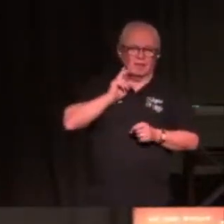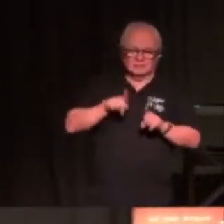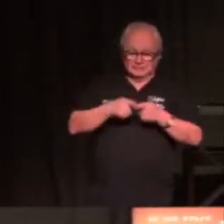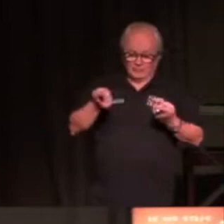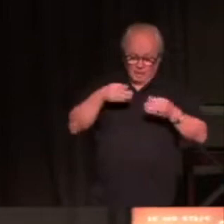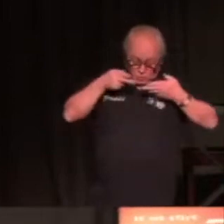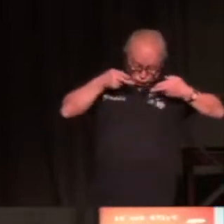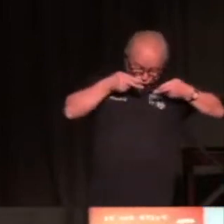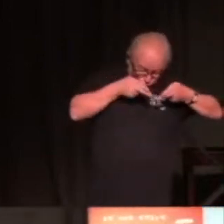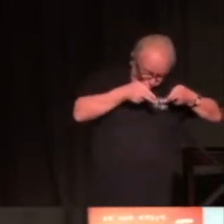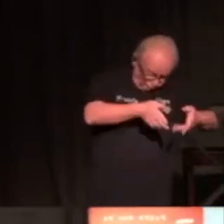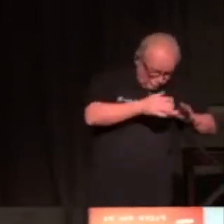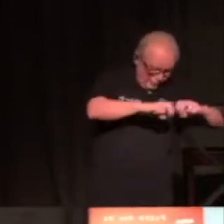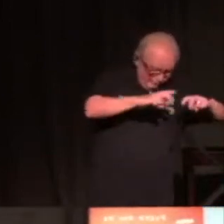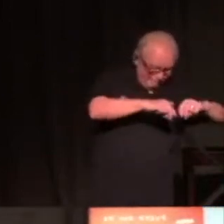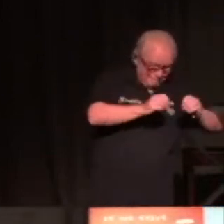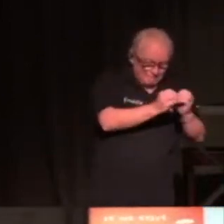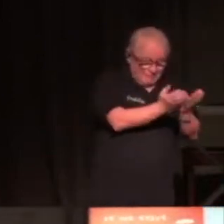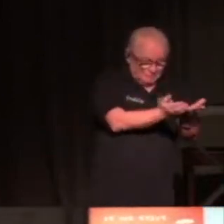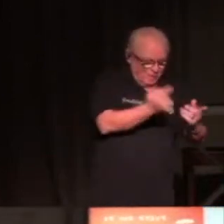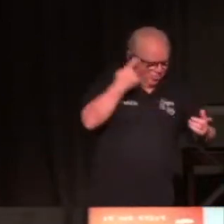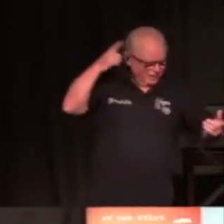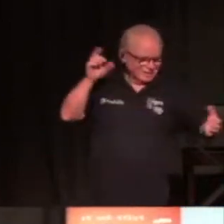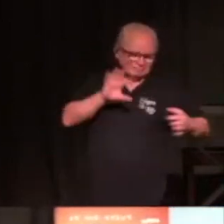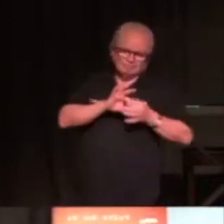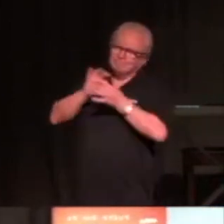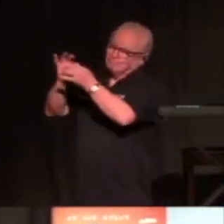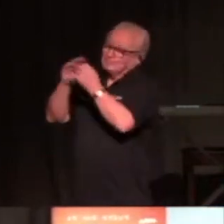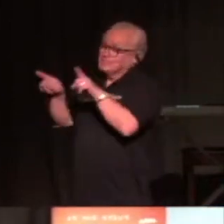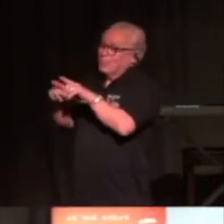Christ. You take on the thinking of your God.